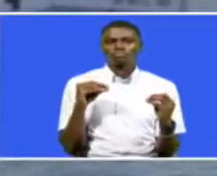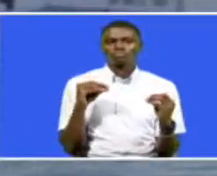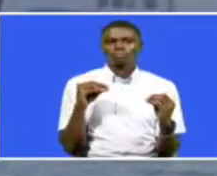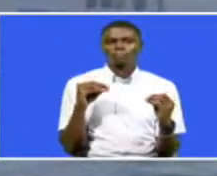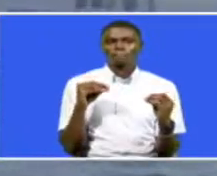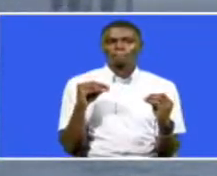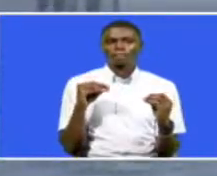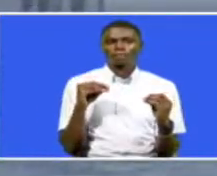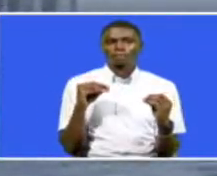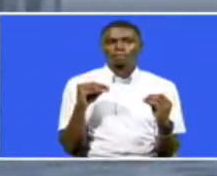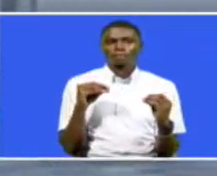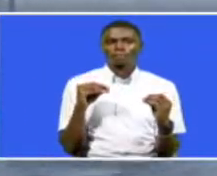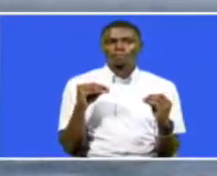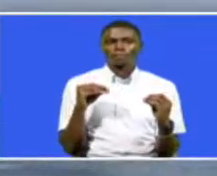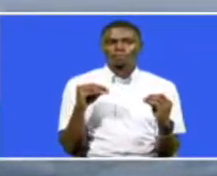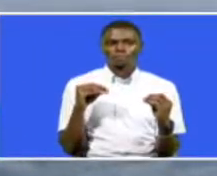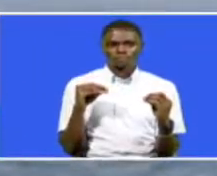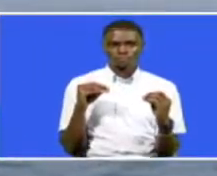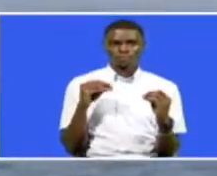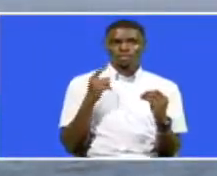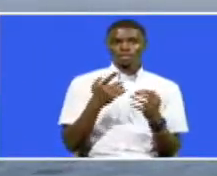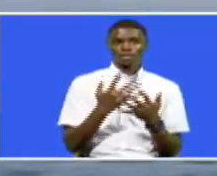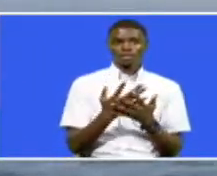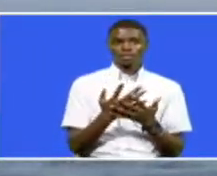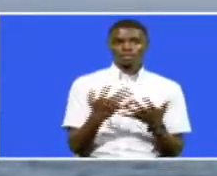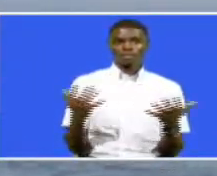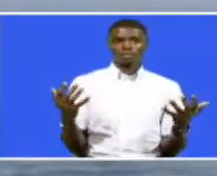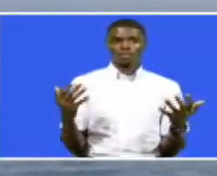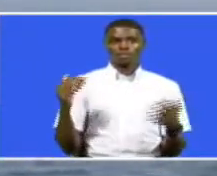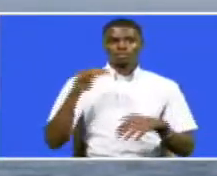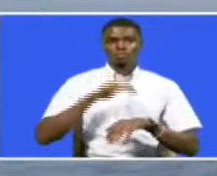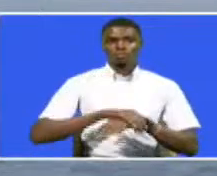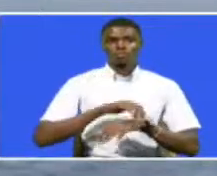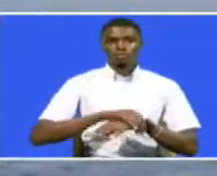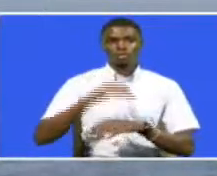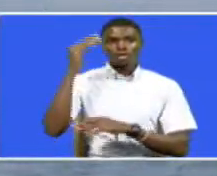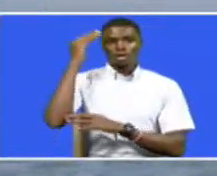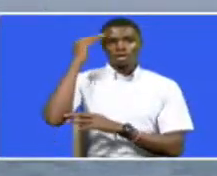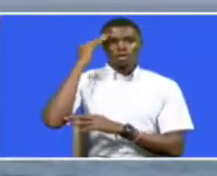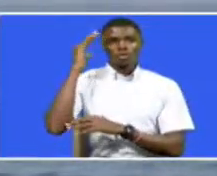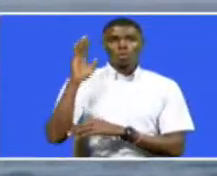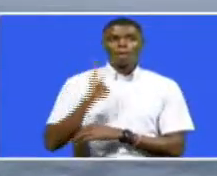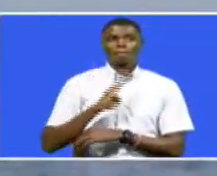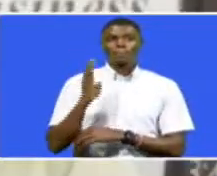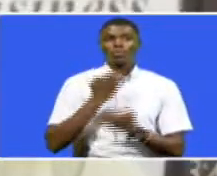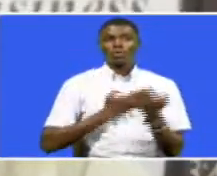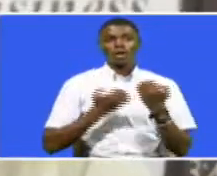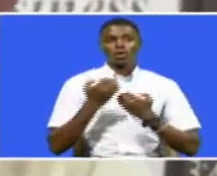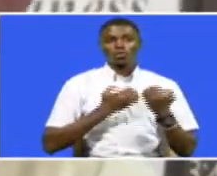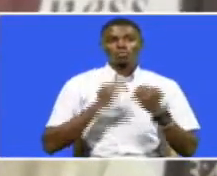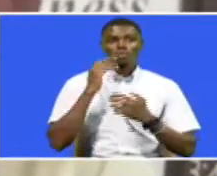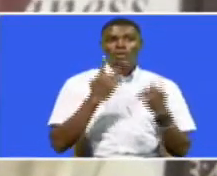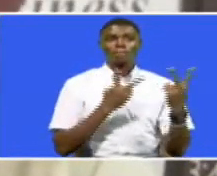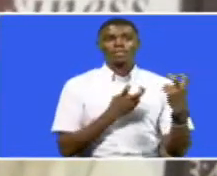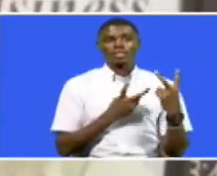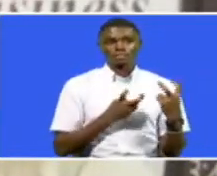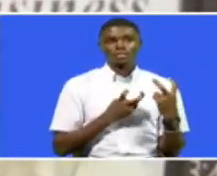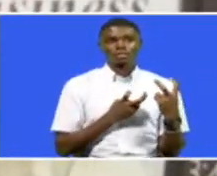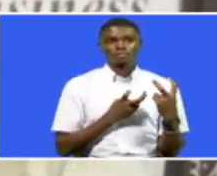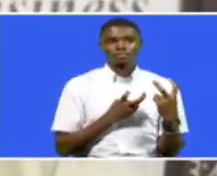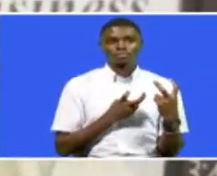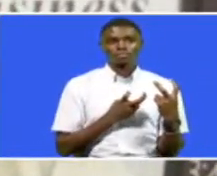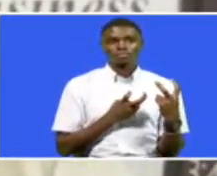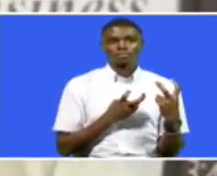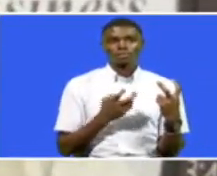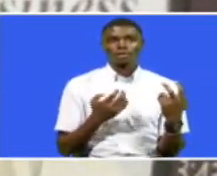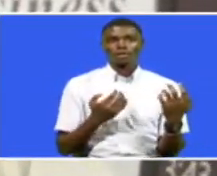lake. And these are things that are good. I know that the blue economy is yet to be exploited because